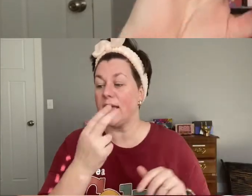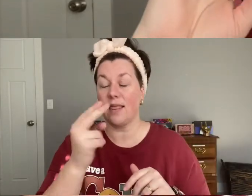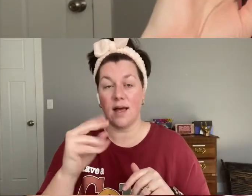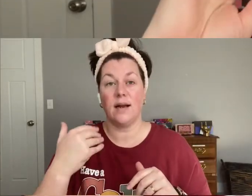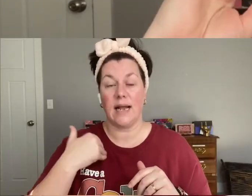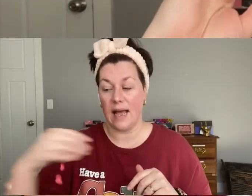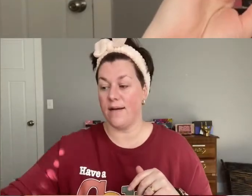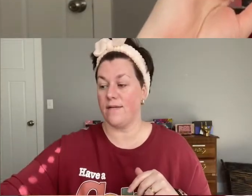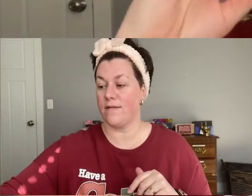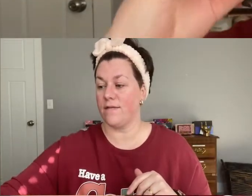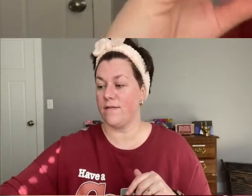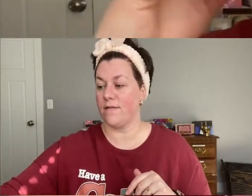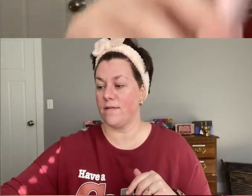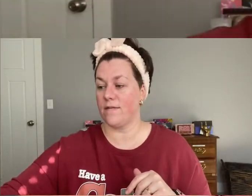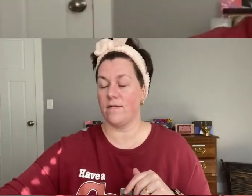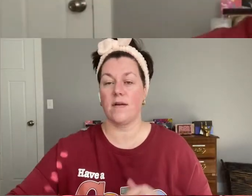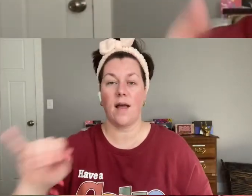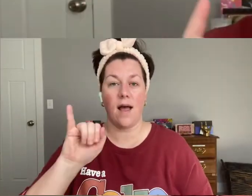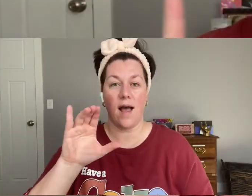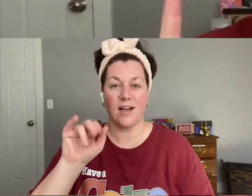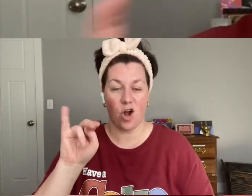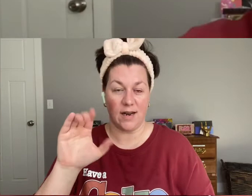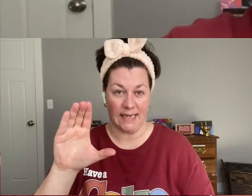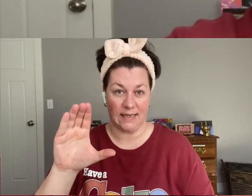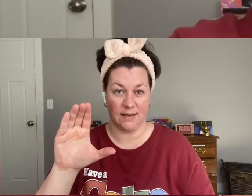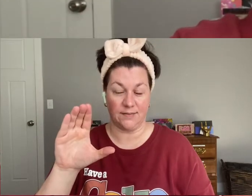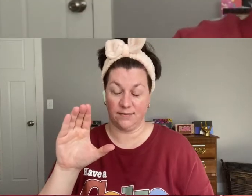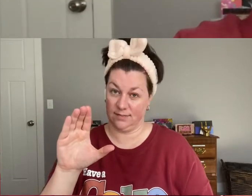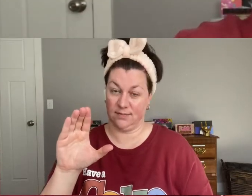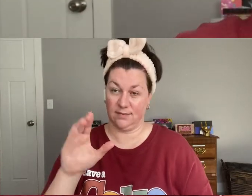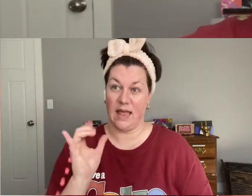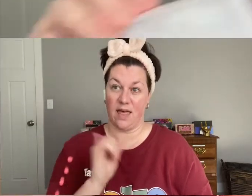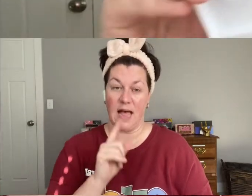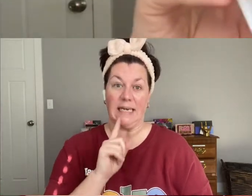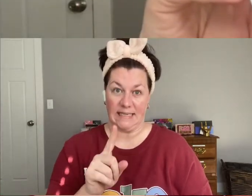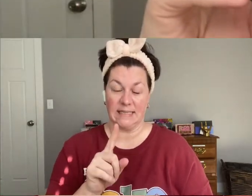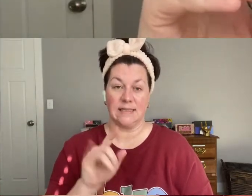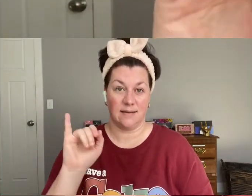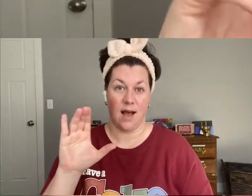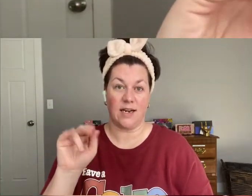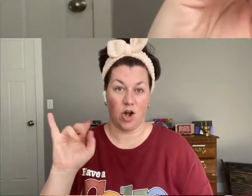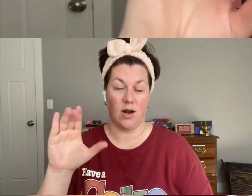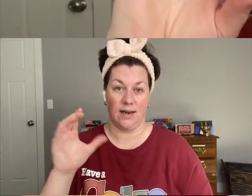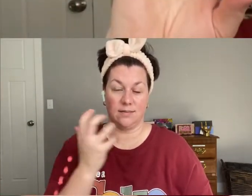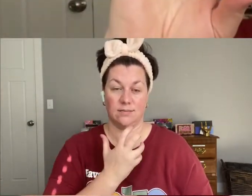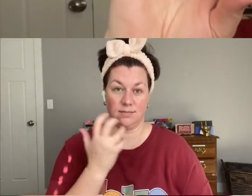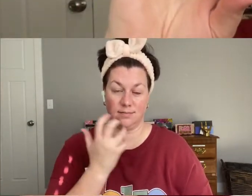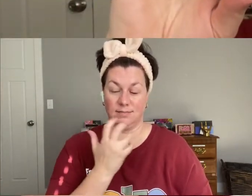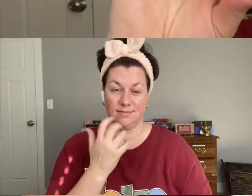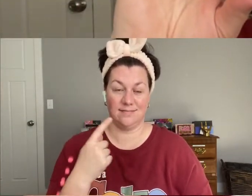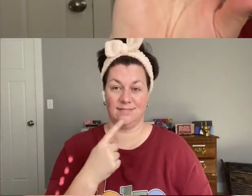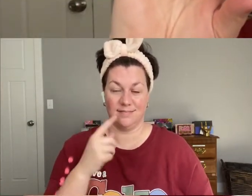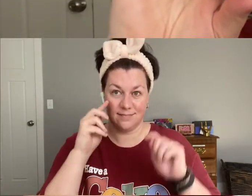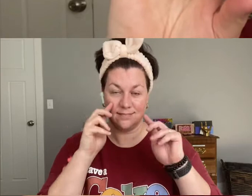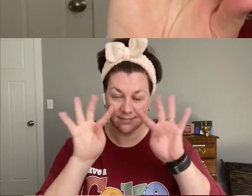are they. Those are something. Then from Kiss, I got the little